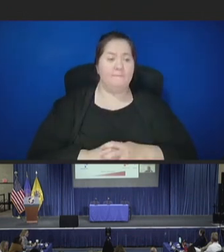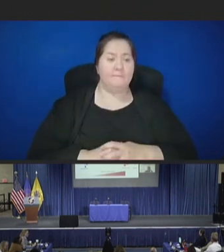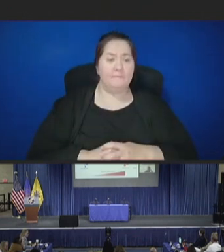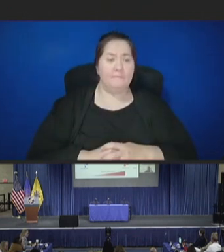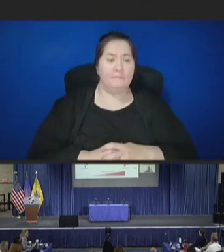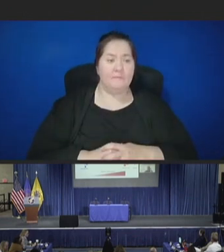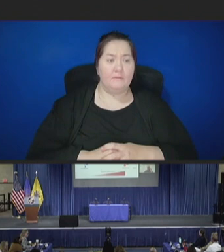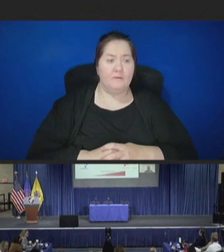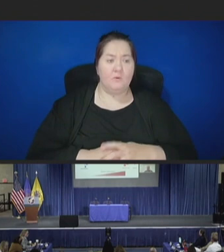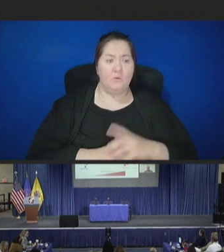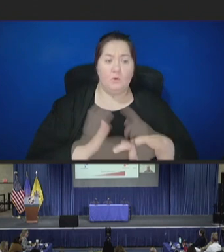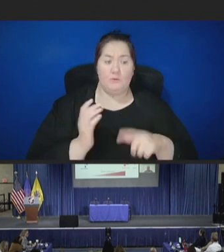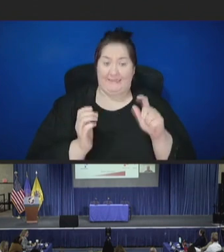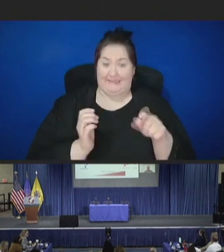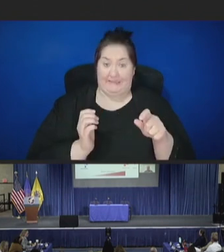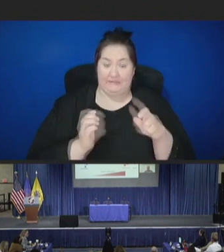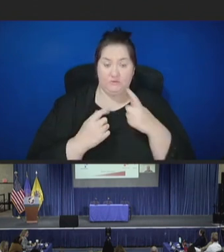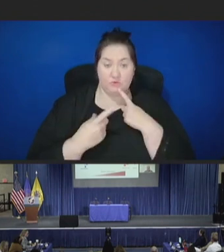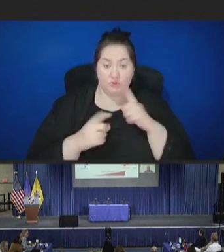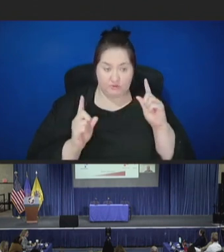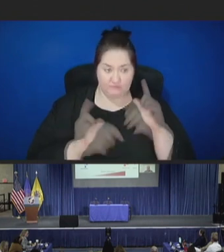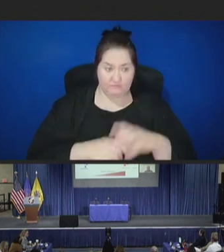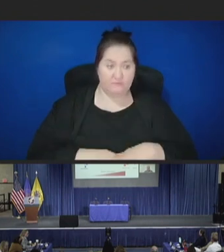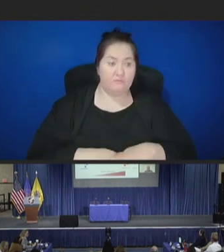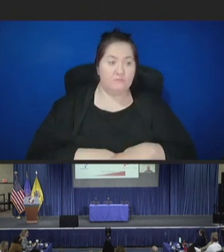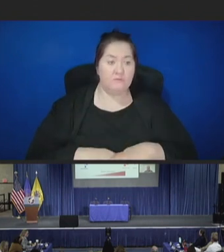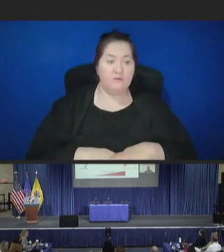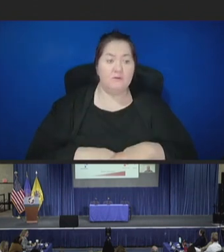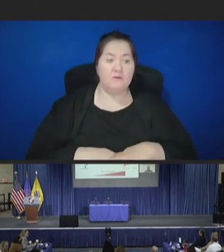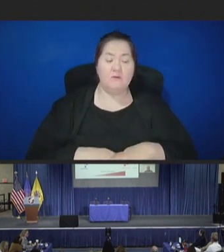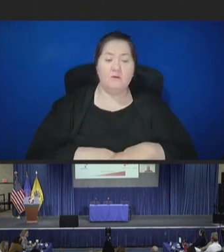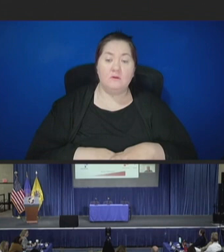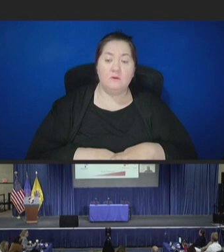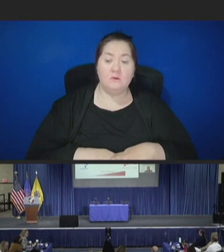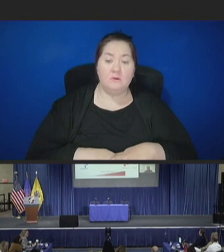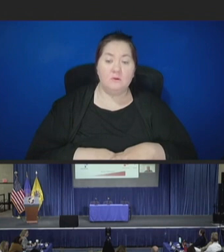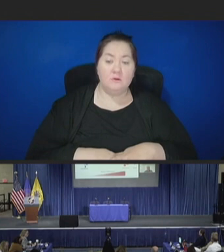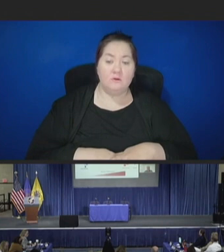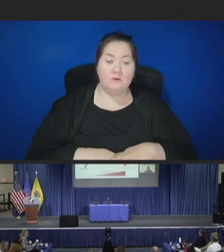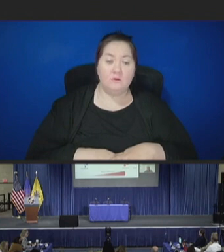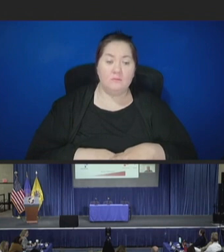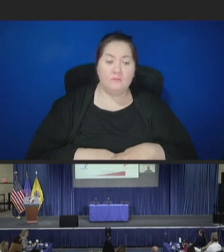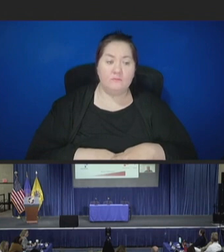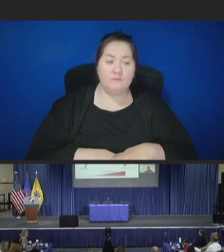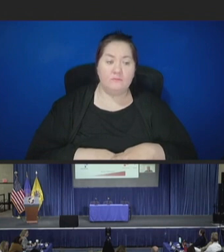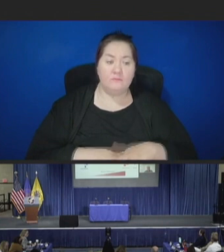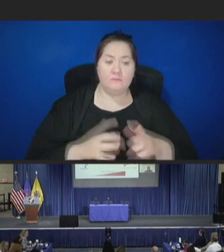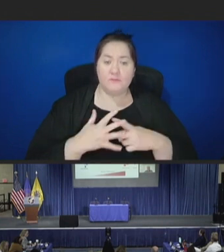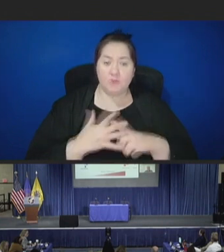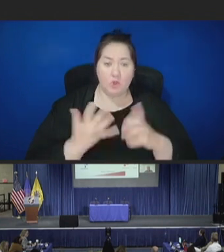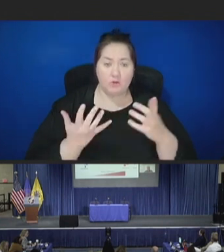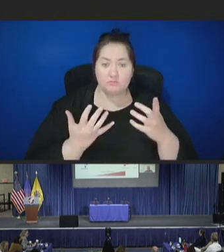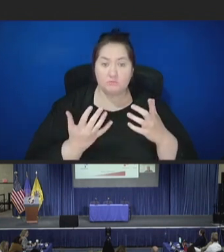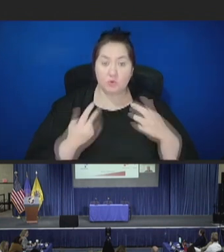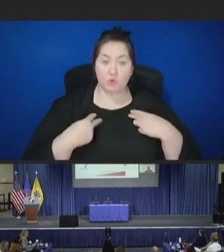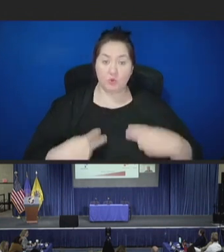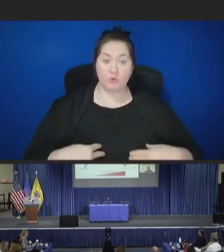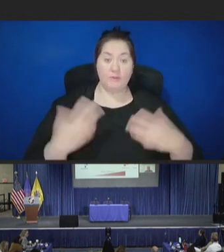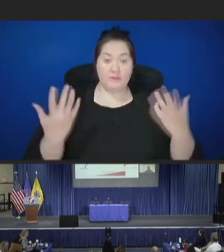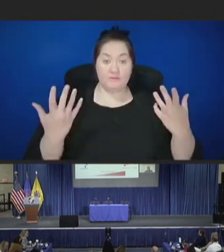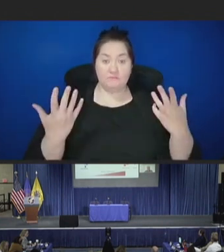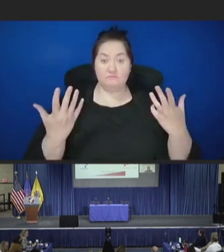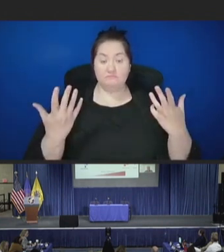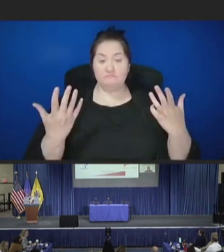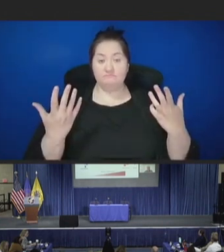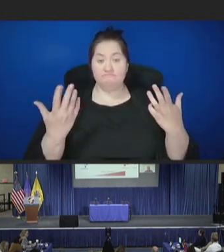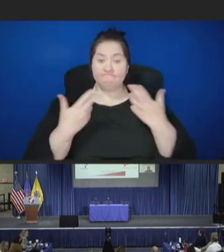well, what do we need to achieve? The way we think about it, you want to start from human naive B